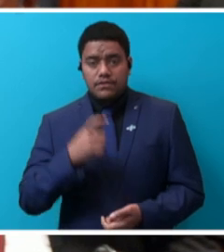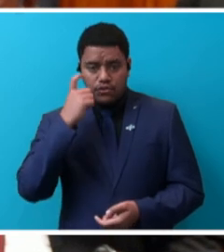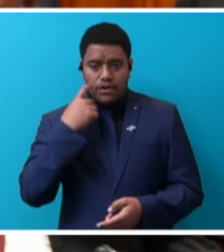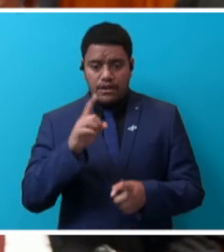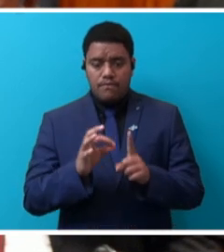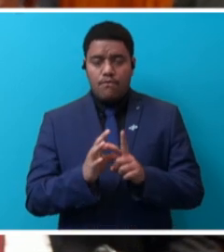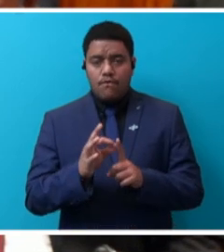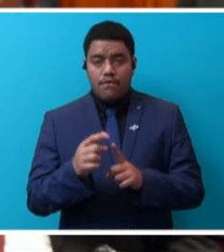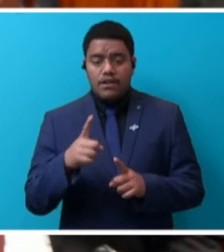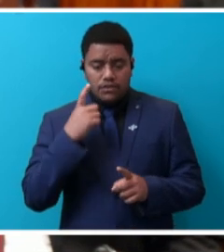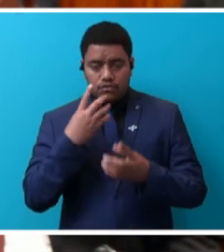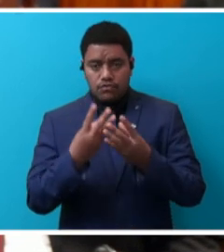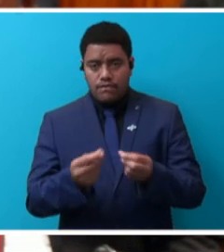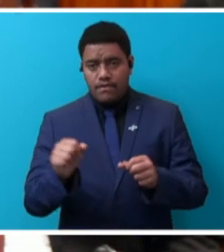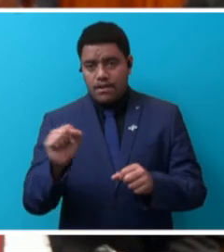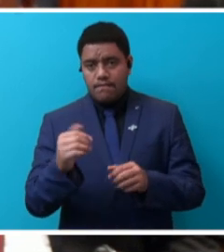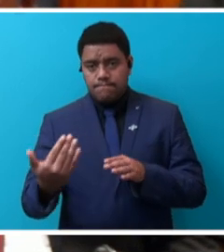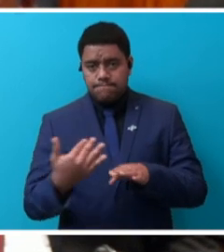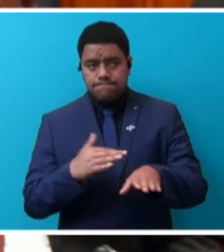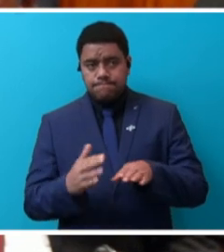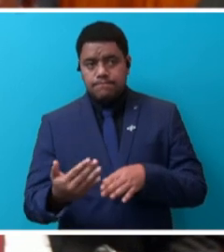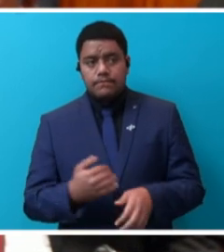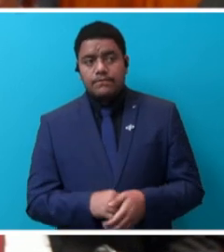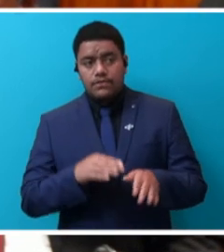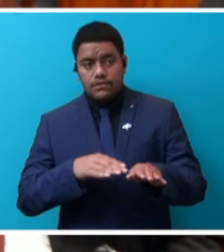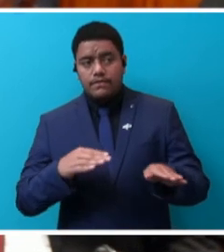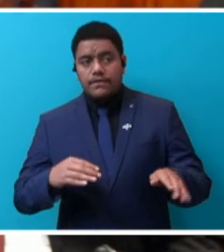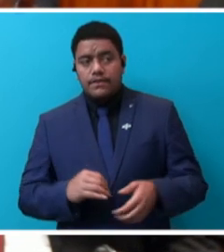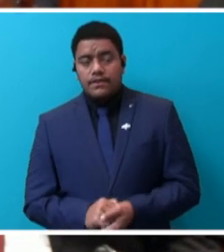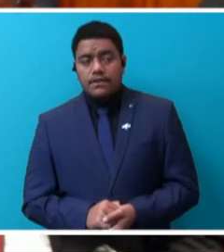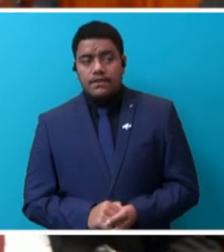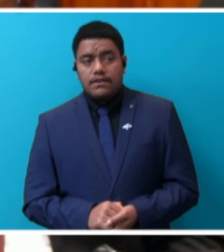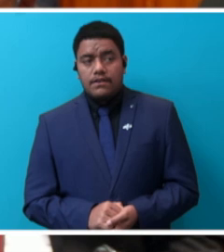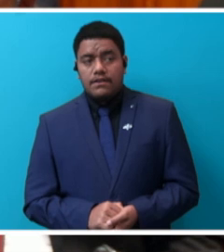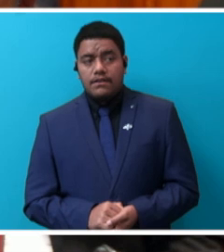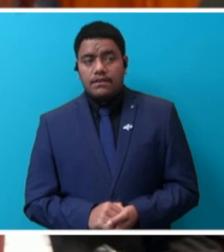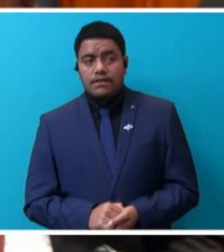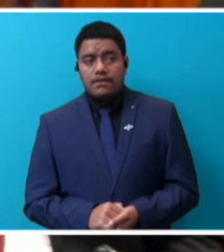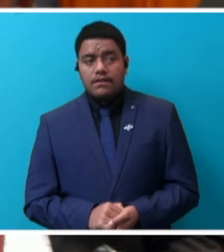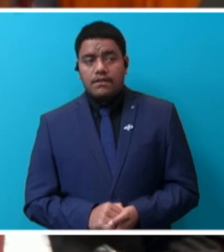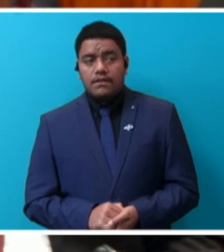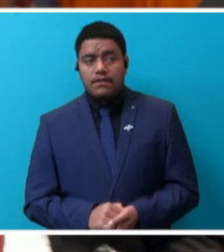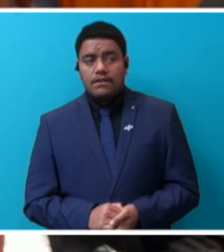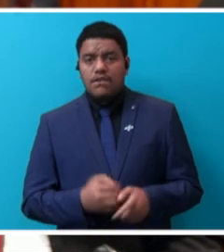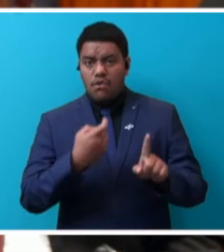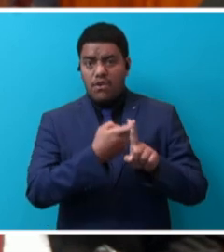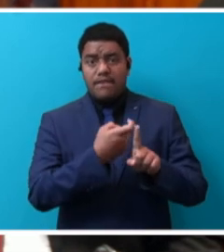traffic. Of course, there are other areas such as Coronivia Road being currently worked